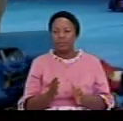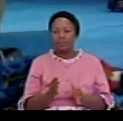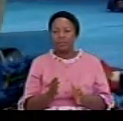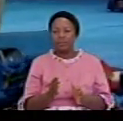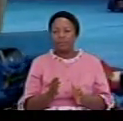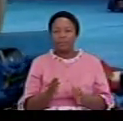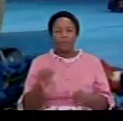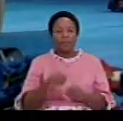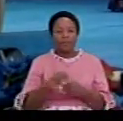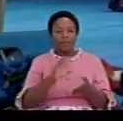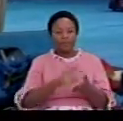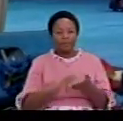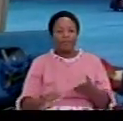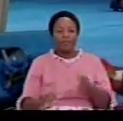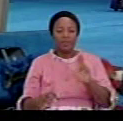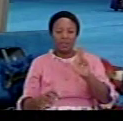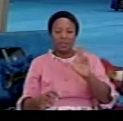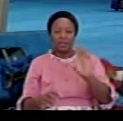In verse